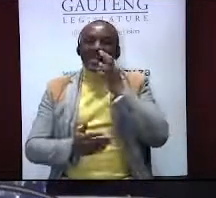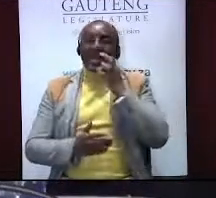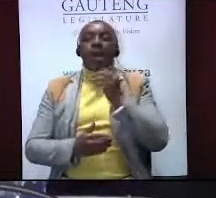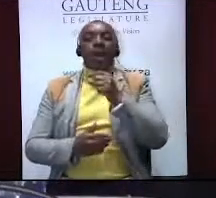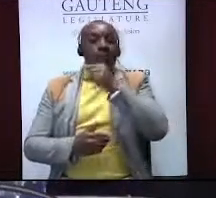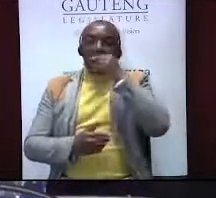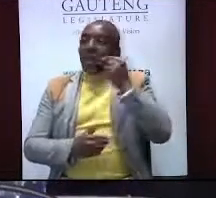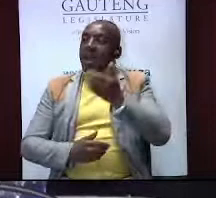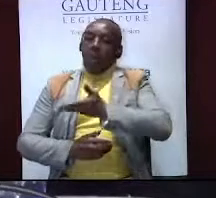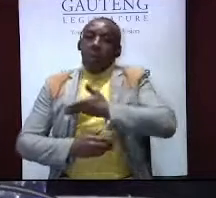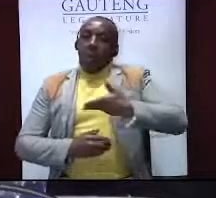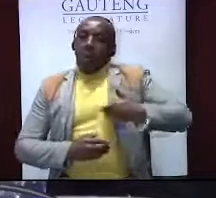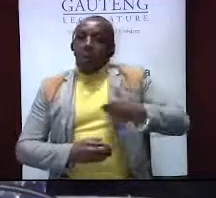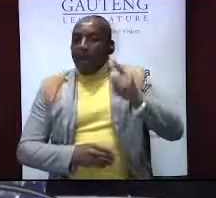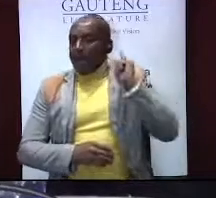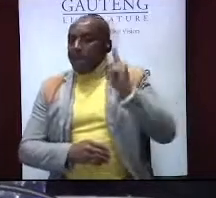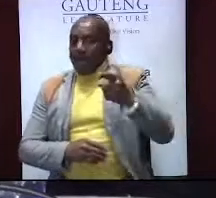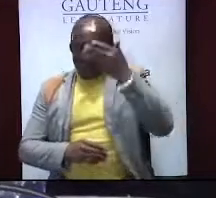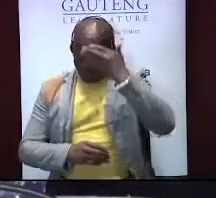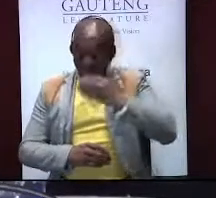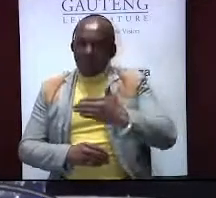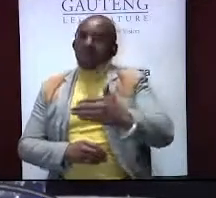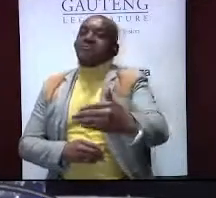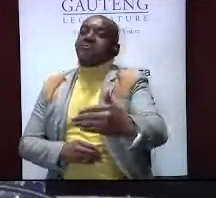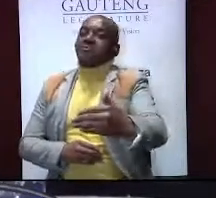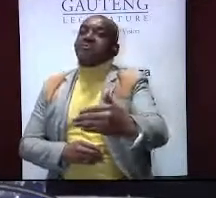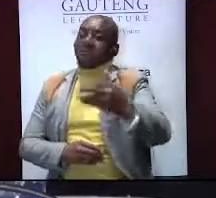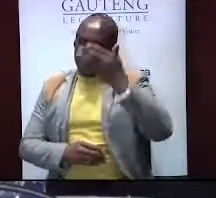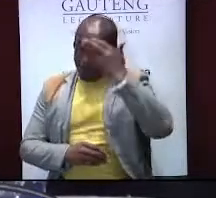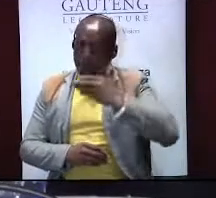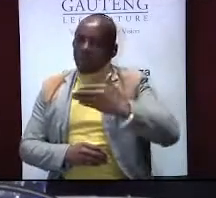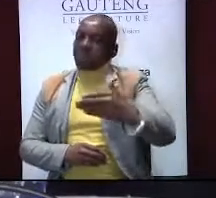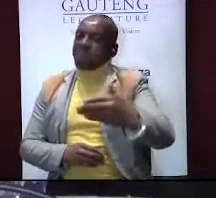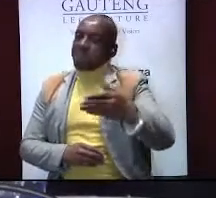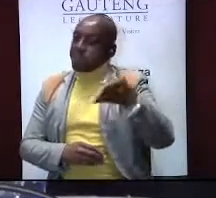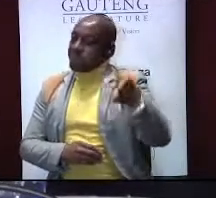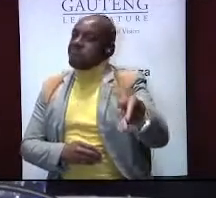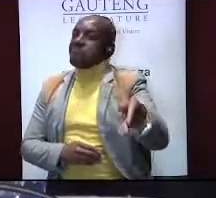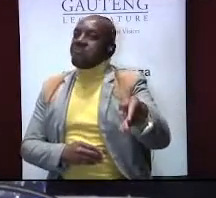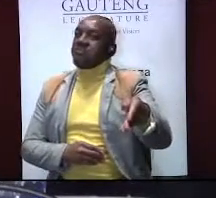the forefront. Let us be at the forefront.